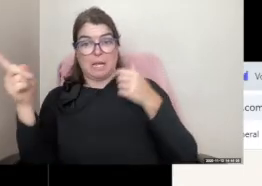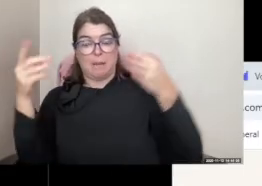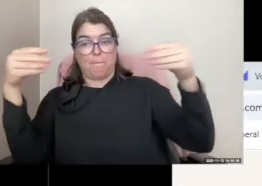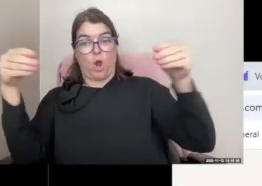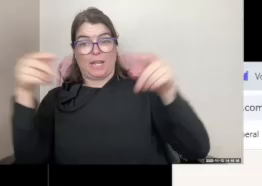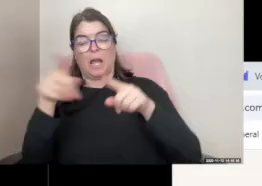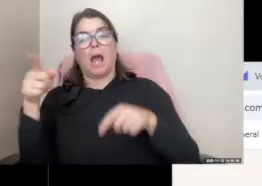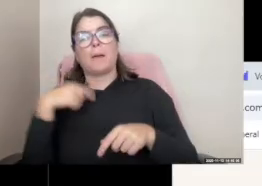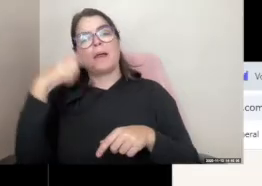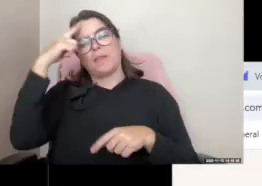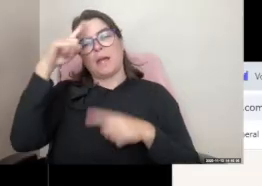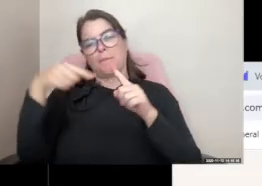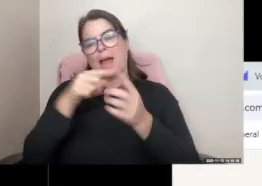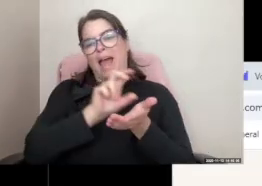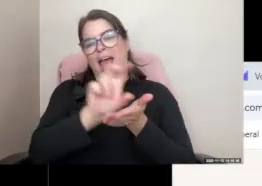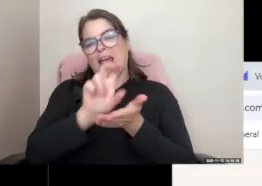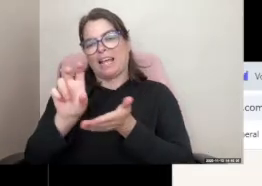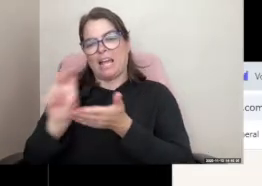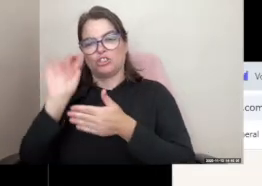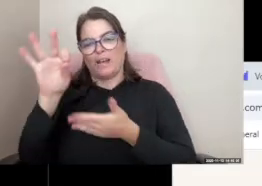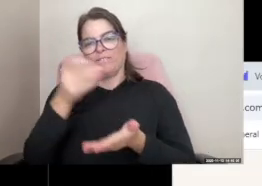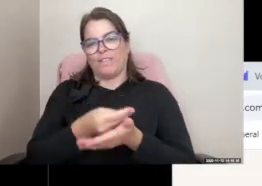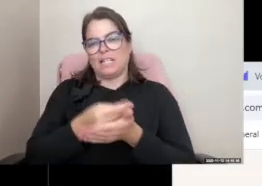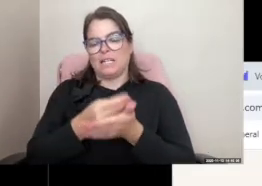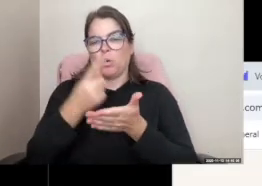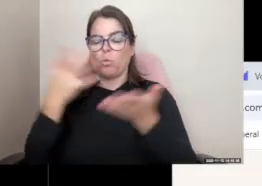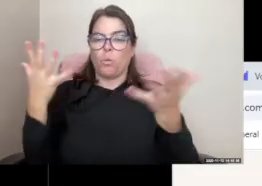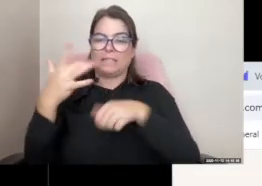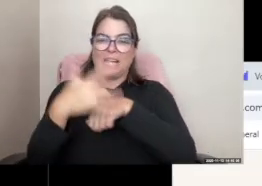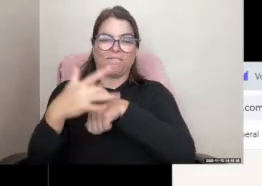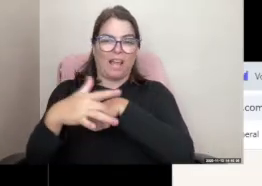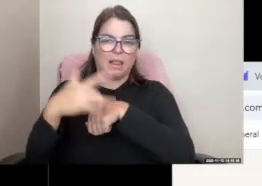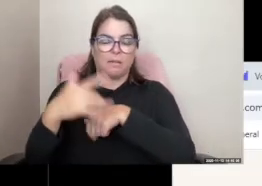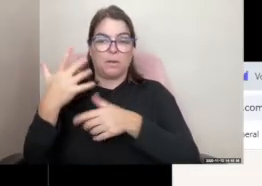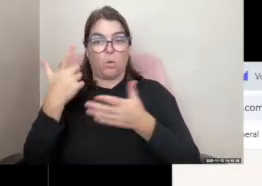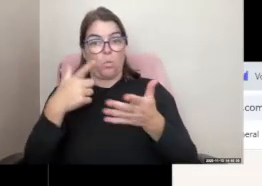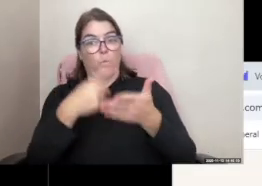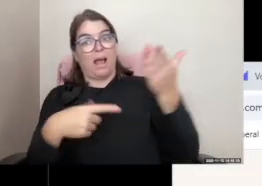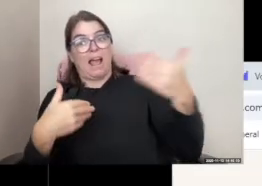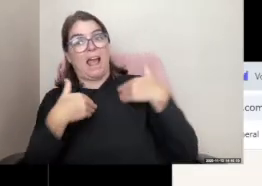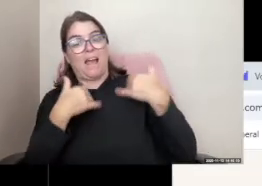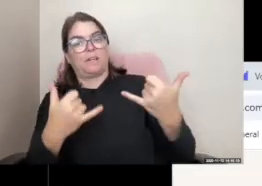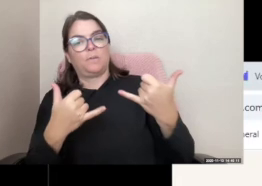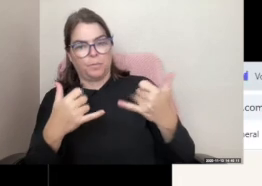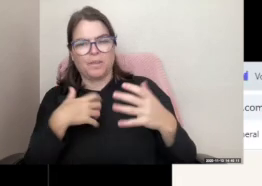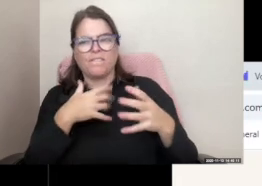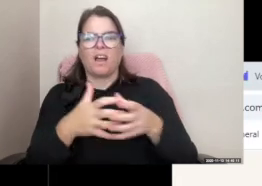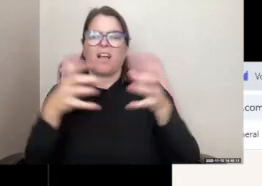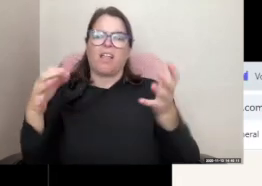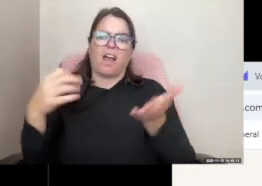I may have misunderstood the question, but essentially, I think the funding